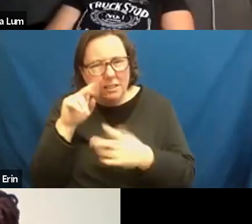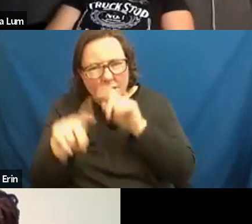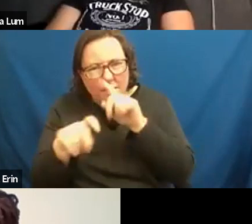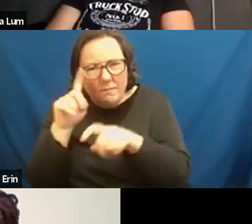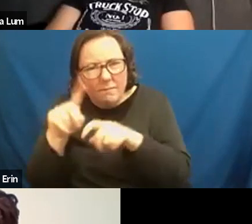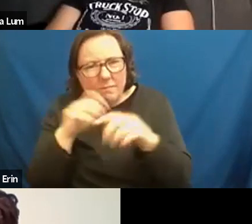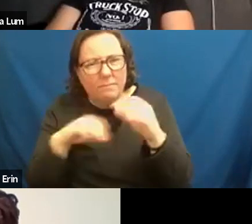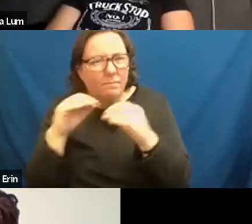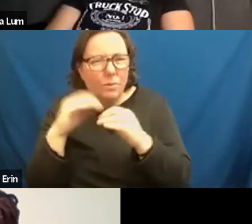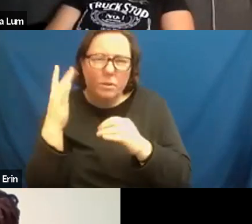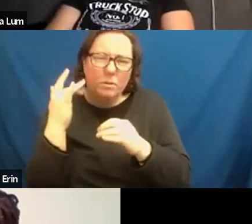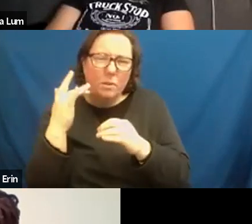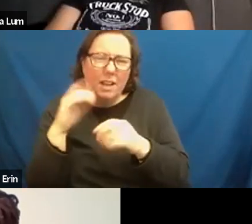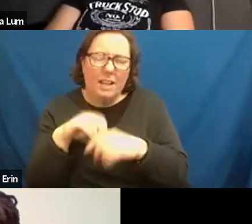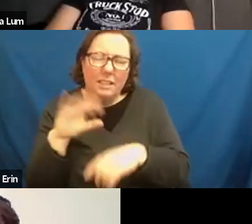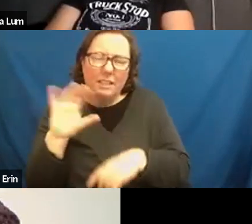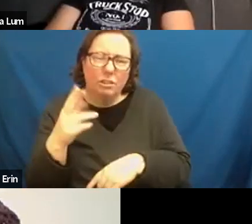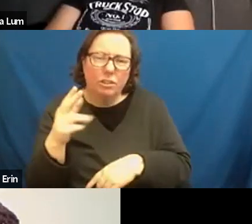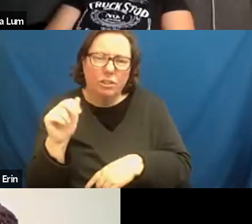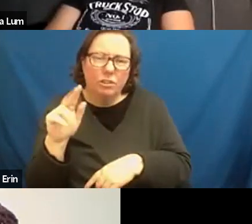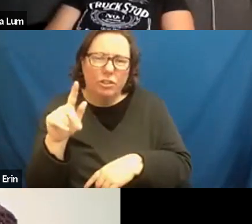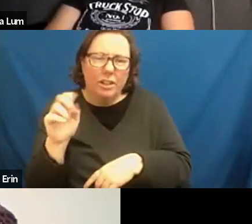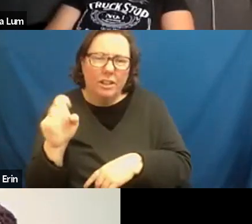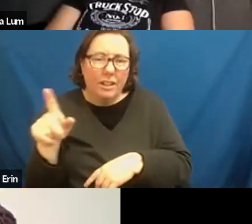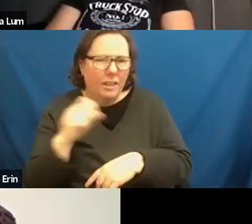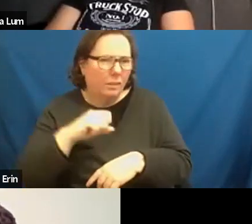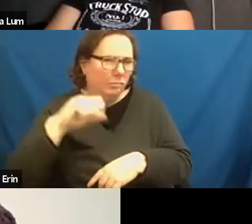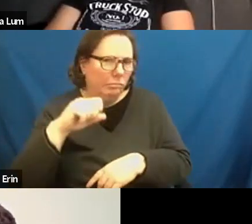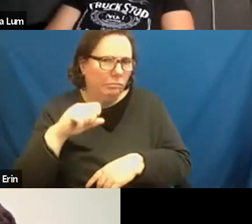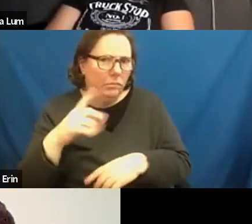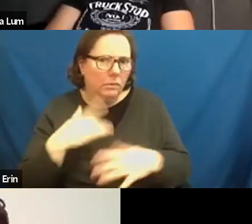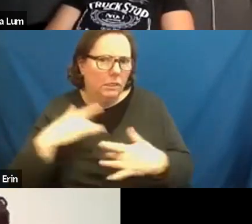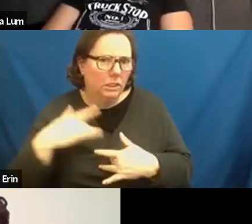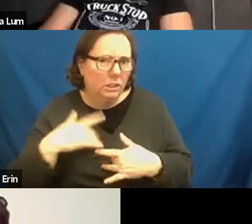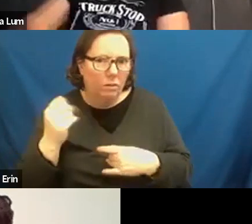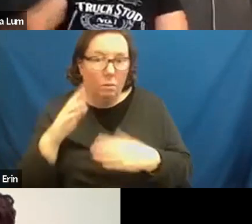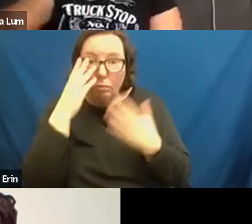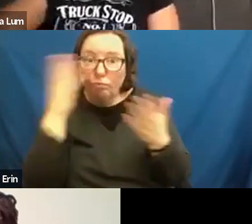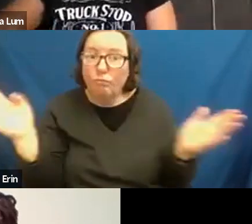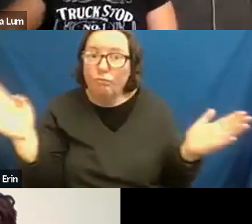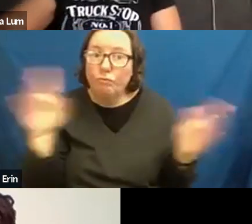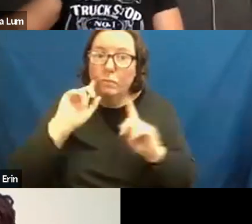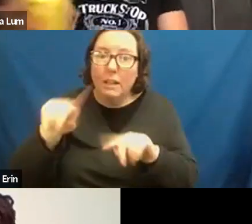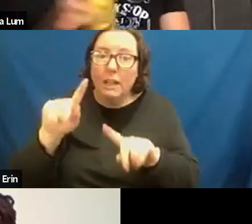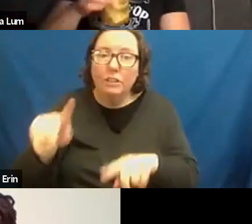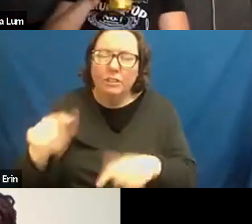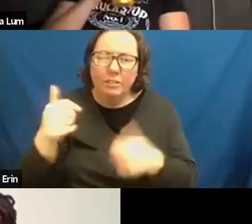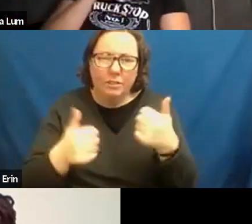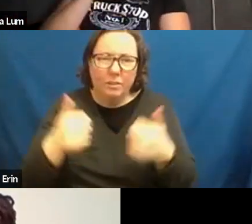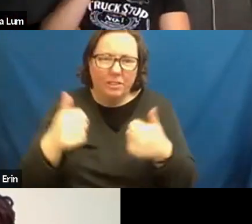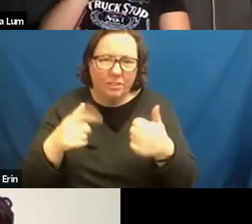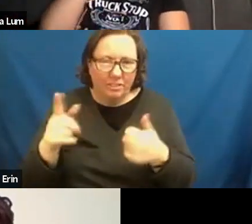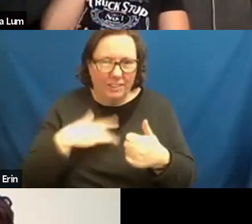Was there pushback on that? Was there concern on that? Do you feel like it more